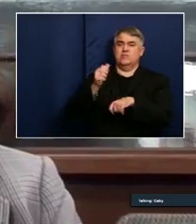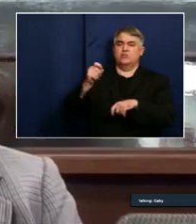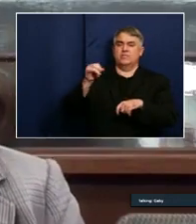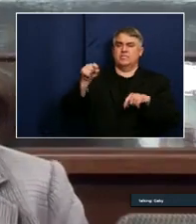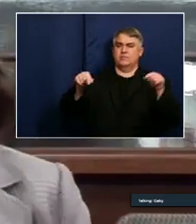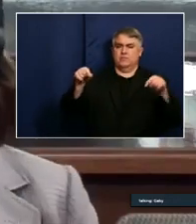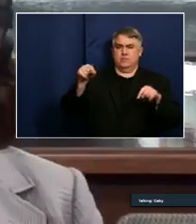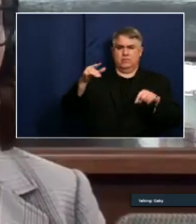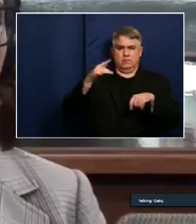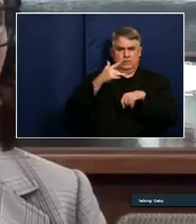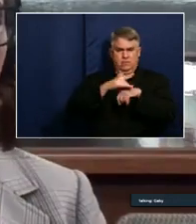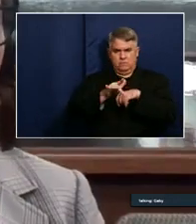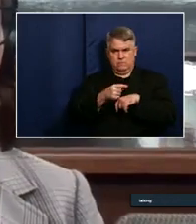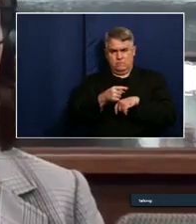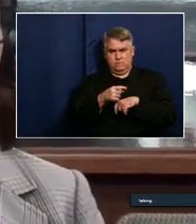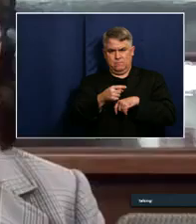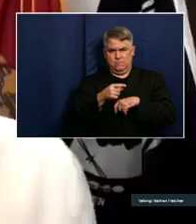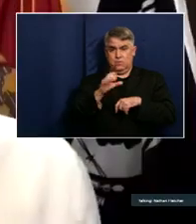February 9th.